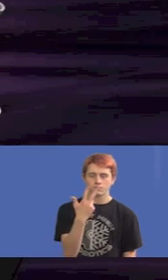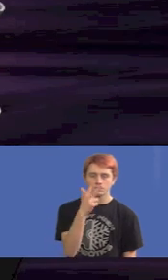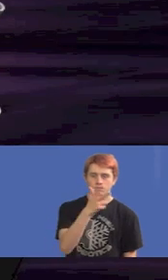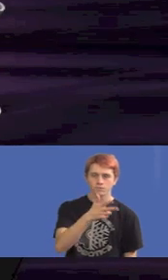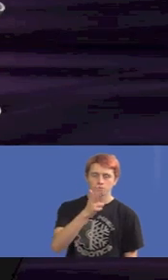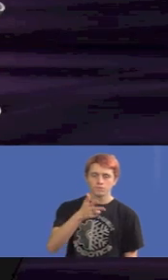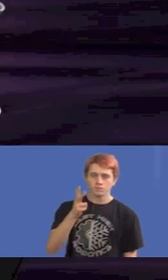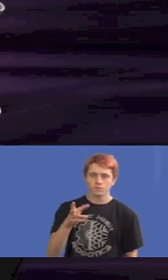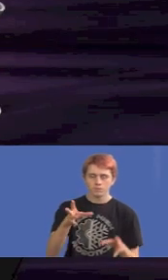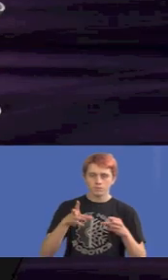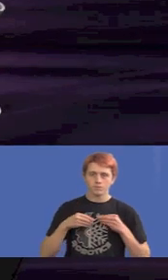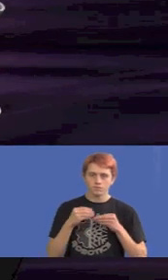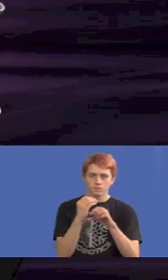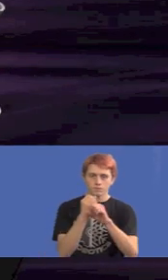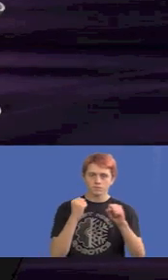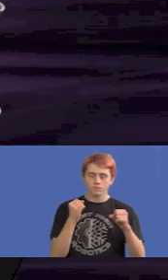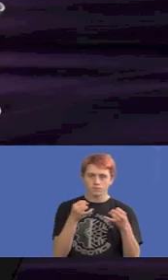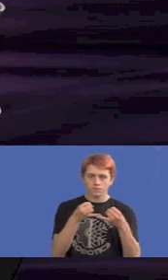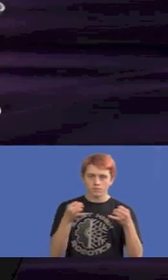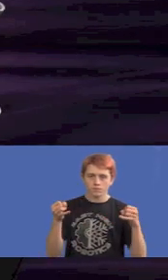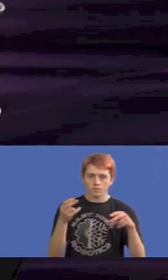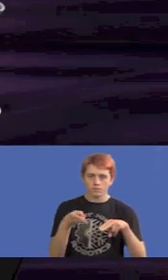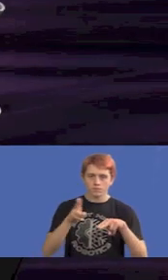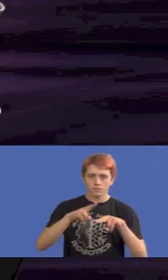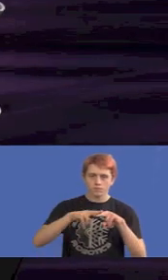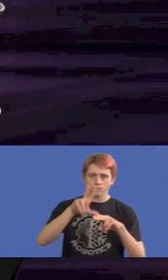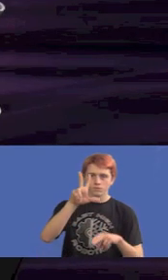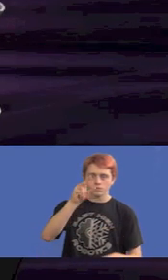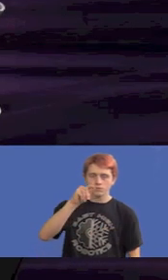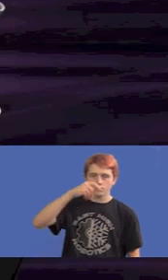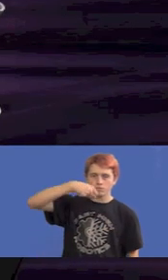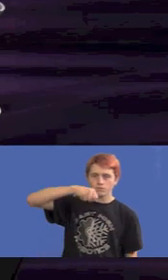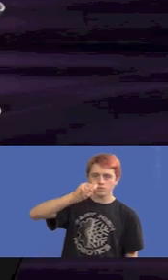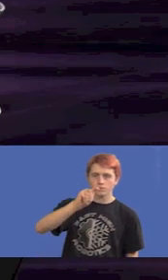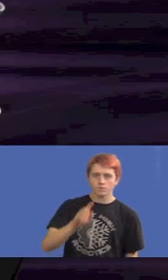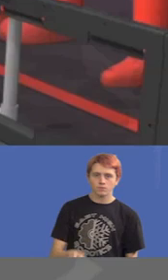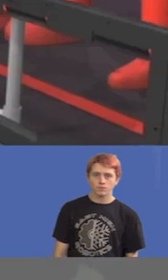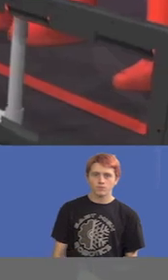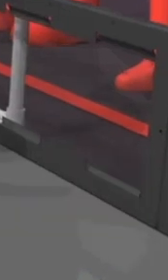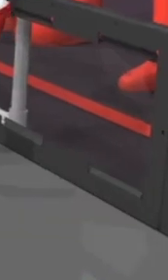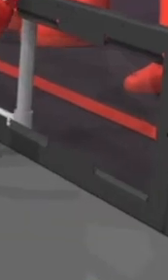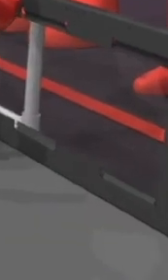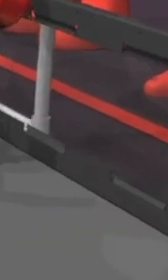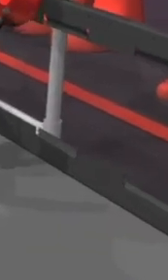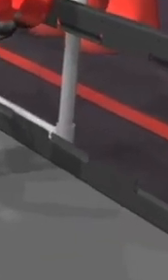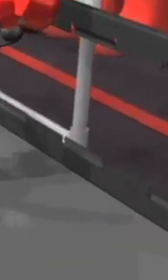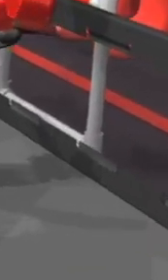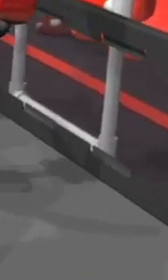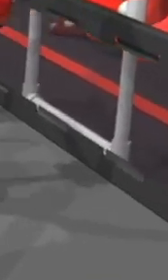3 consecutive owned pegs earns a line score bonus of 30 points.